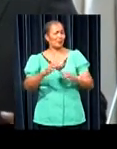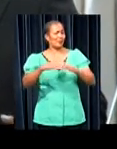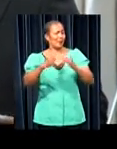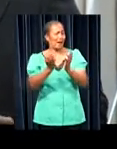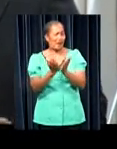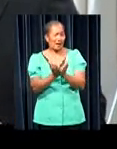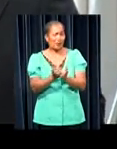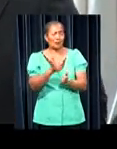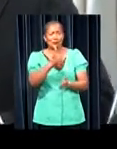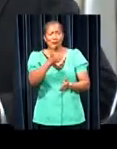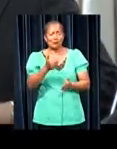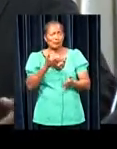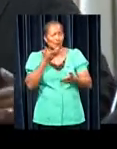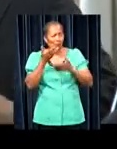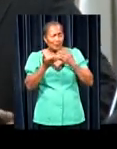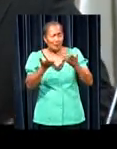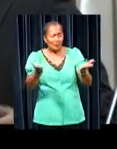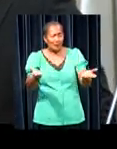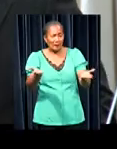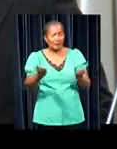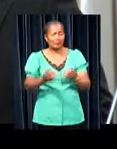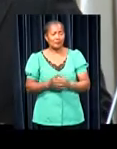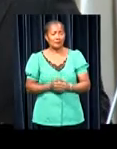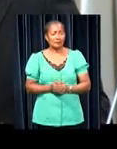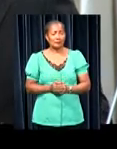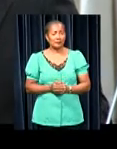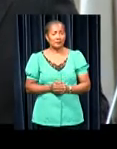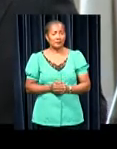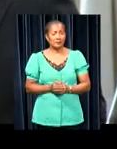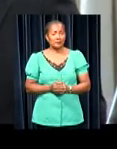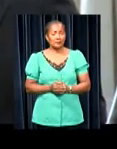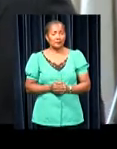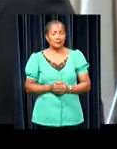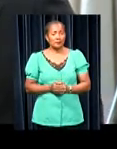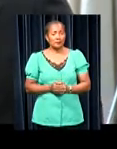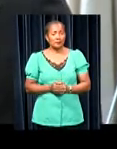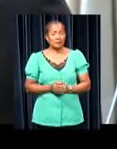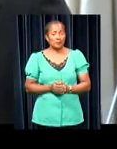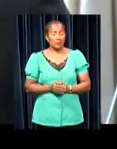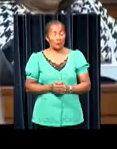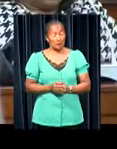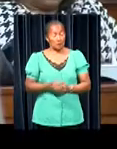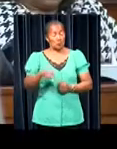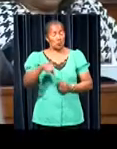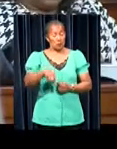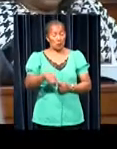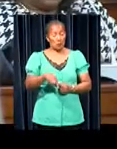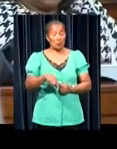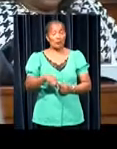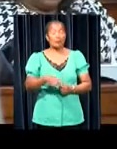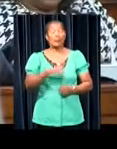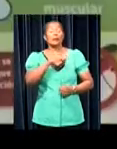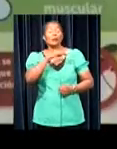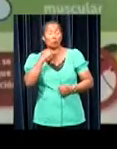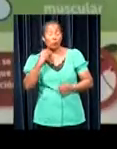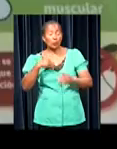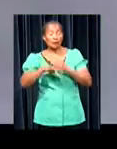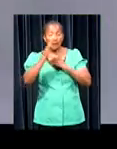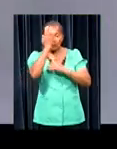didn't adequately address it. Meanwhile, deaths have already been recorded in